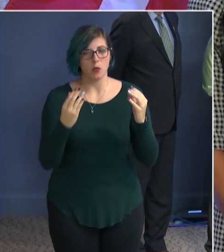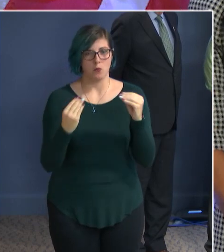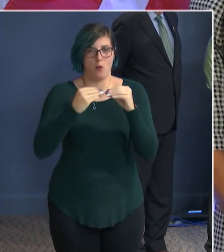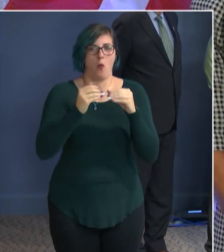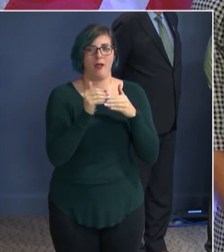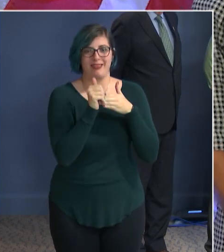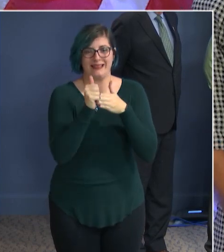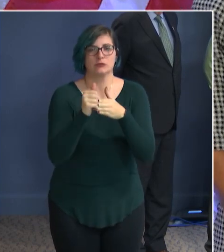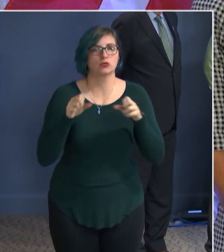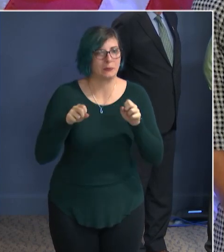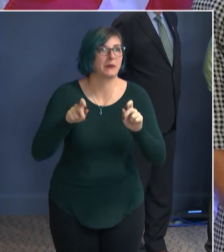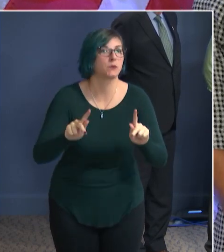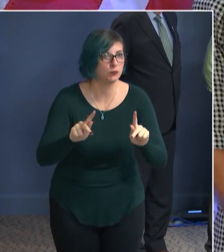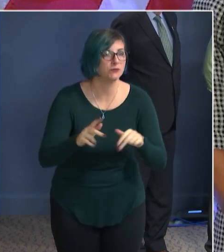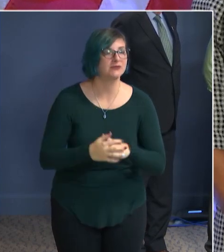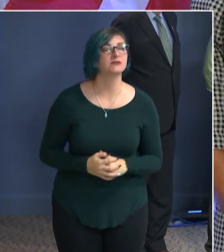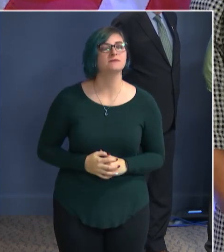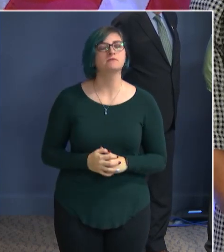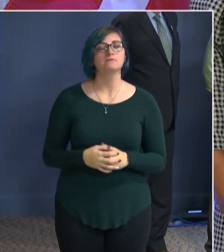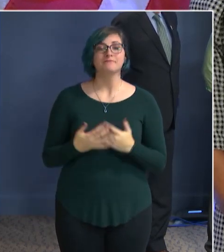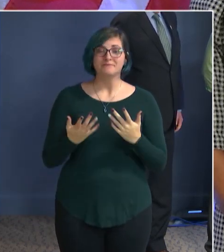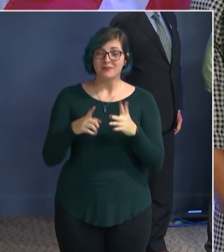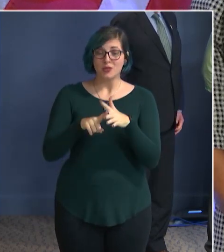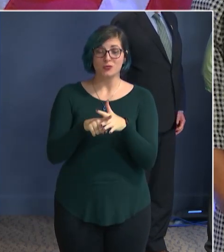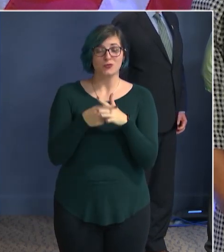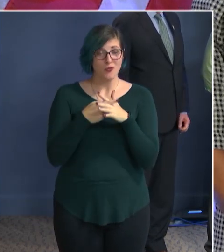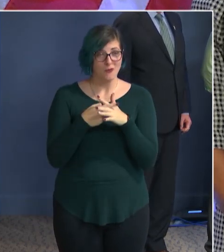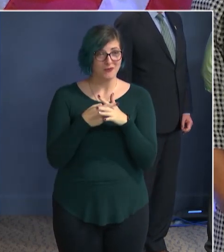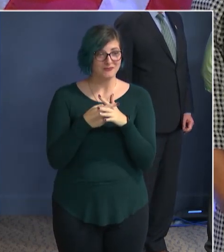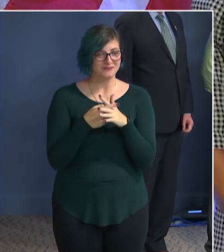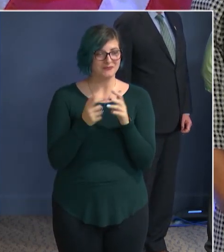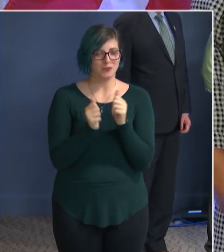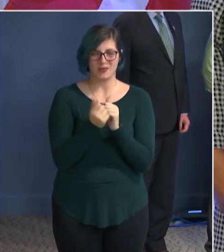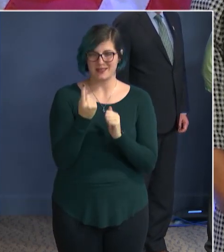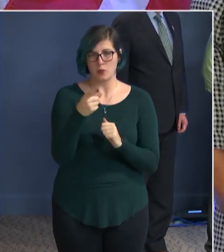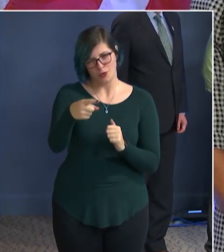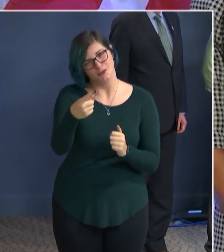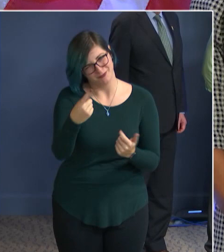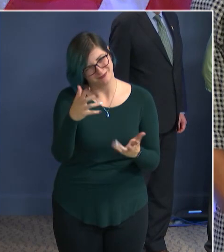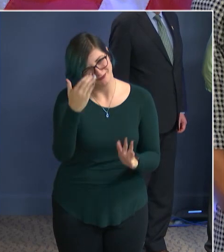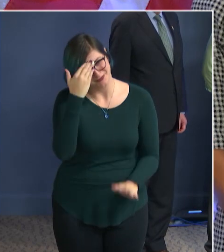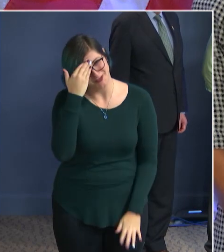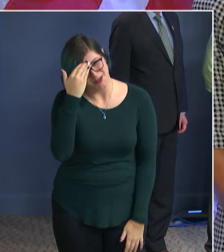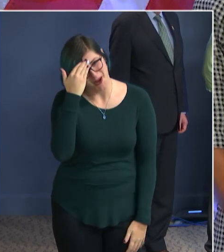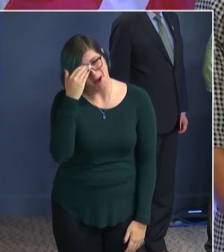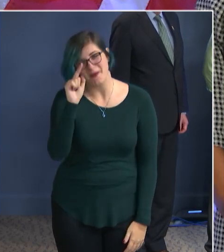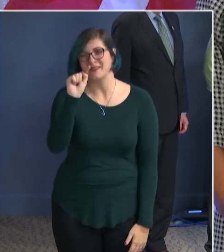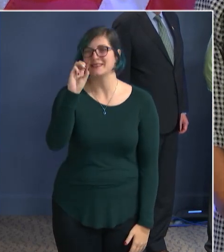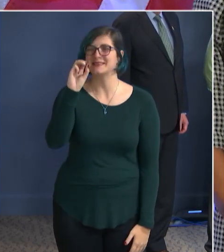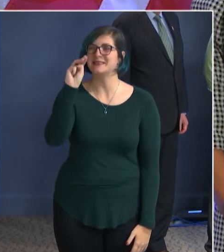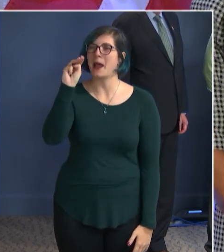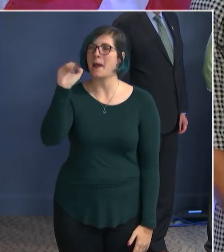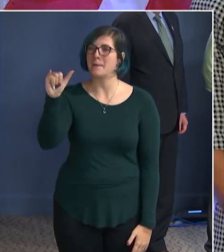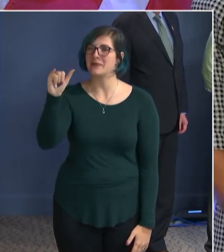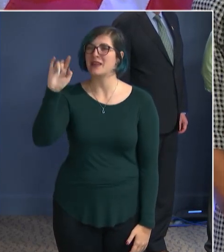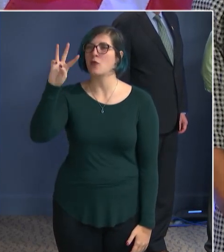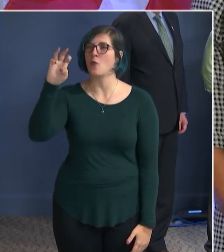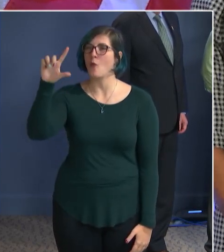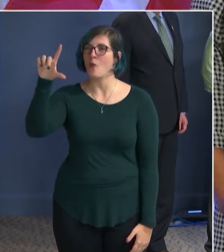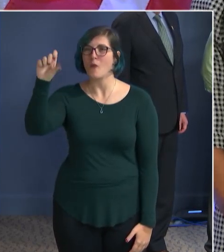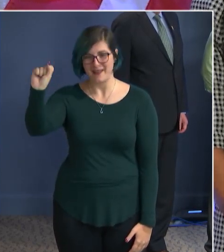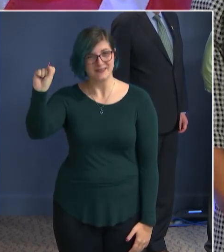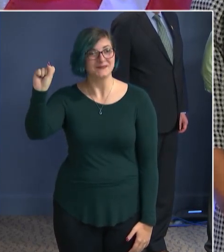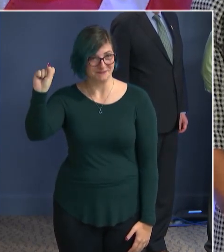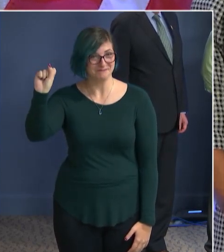leadership opportunities. So let me start with someone you know well, Tommy Wells.